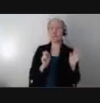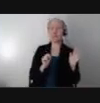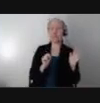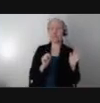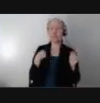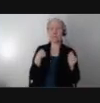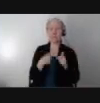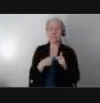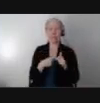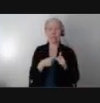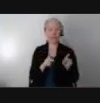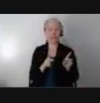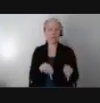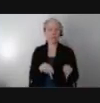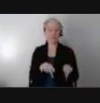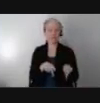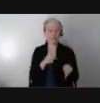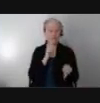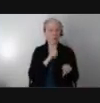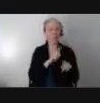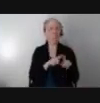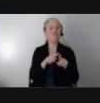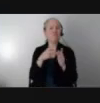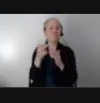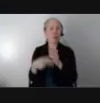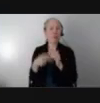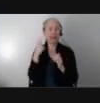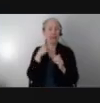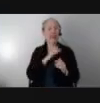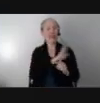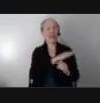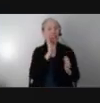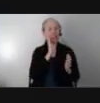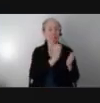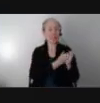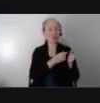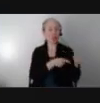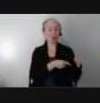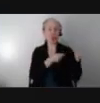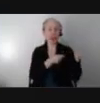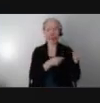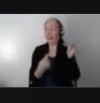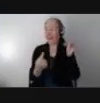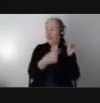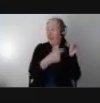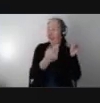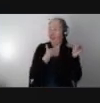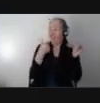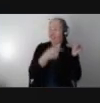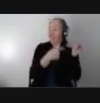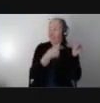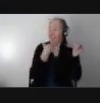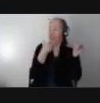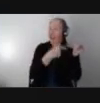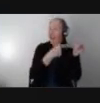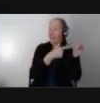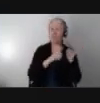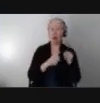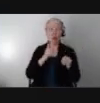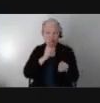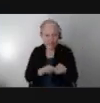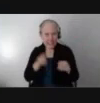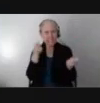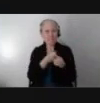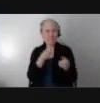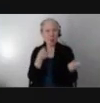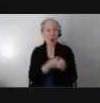Hispanic participant in programs, and his photograph being used while being provided relatively little support in countering different aggressive behaviors